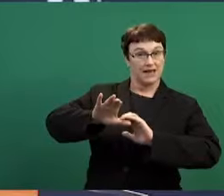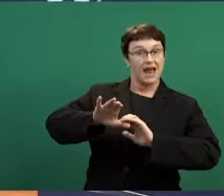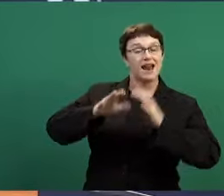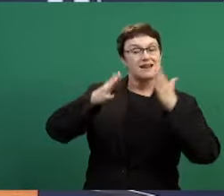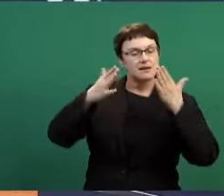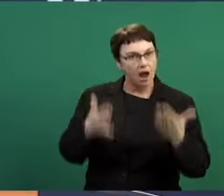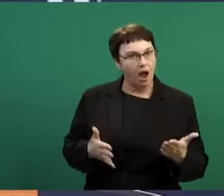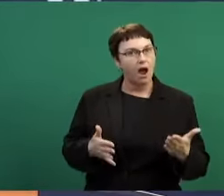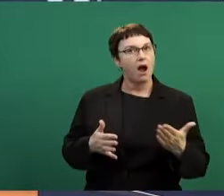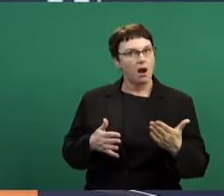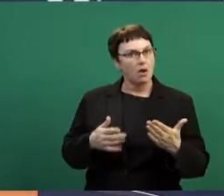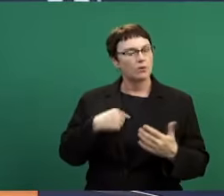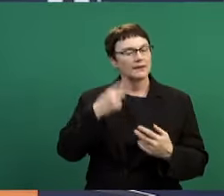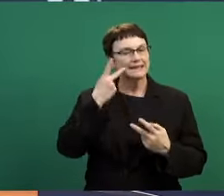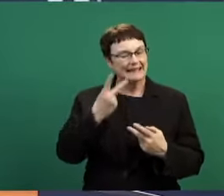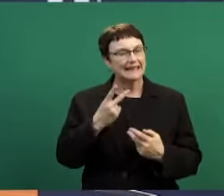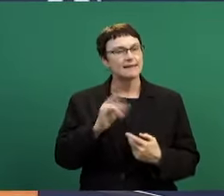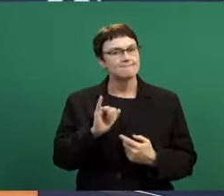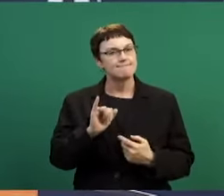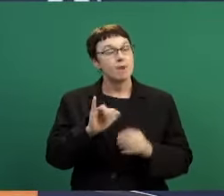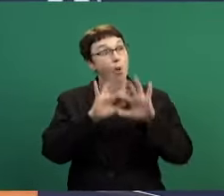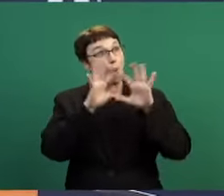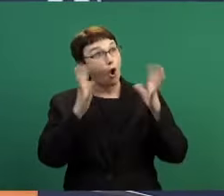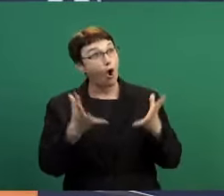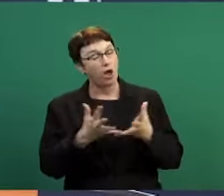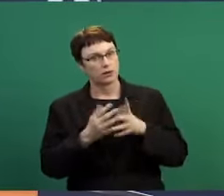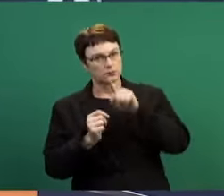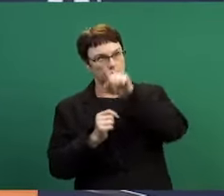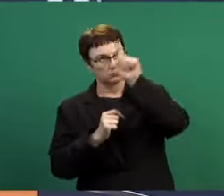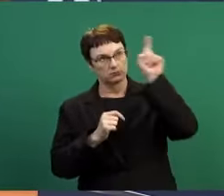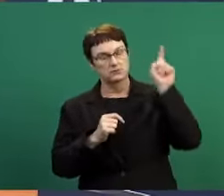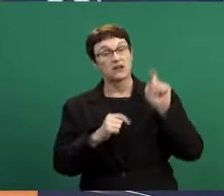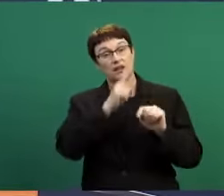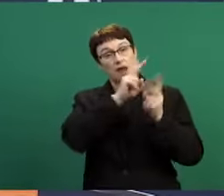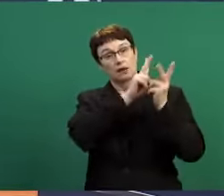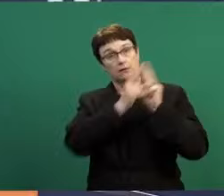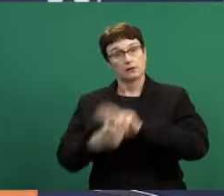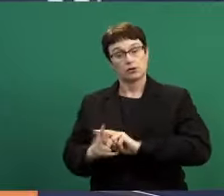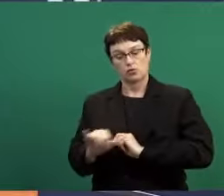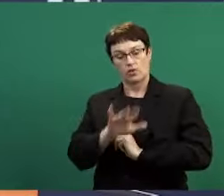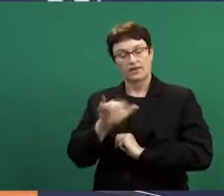seen happening with public debt in various jurisdictions, including